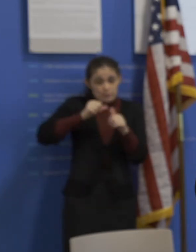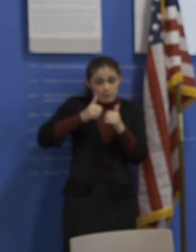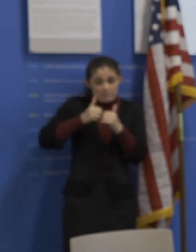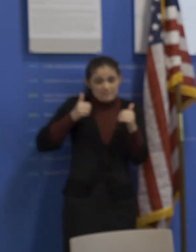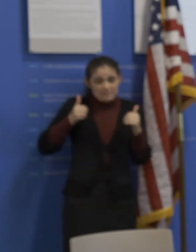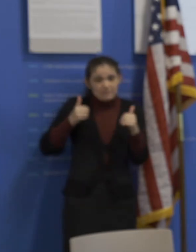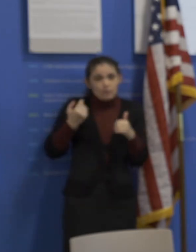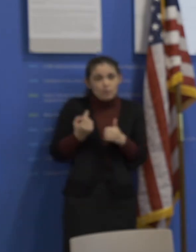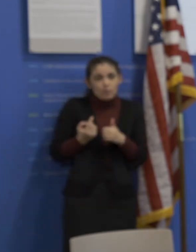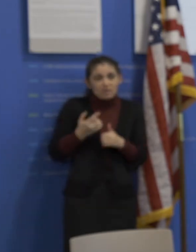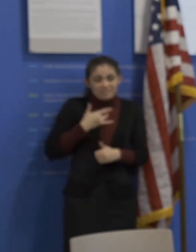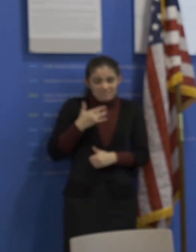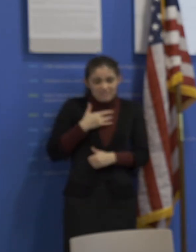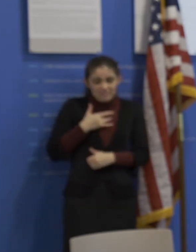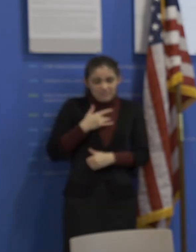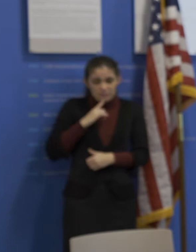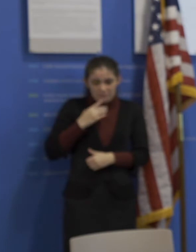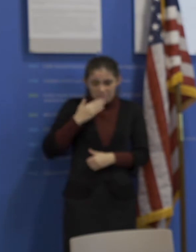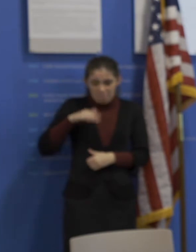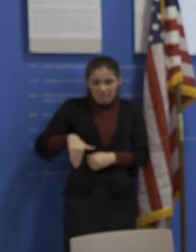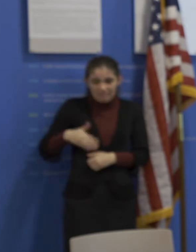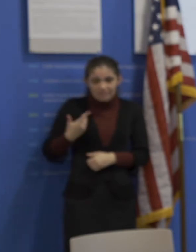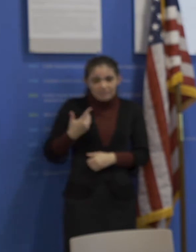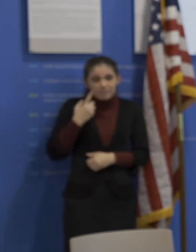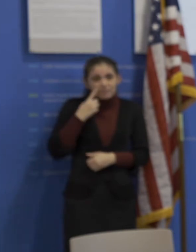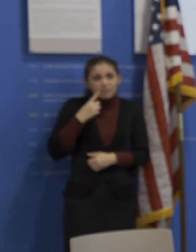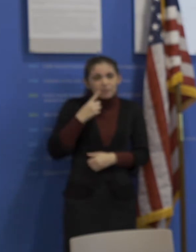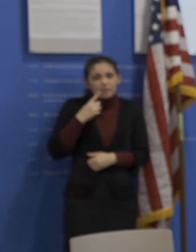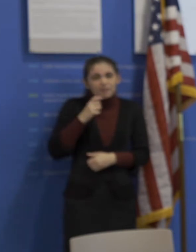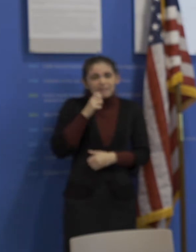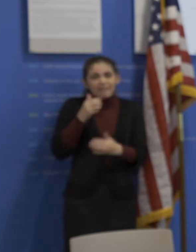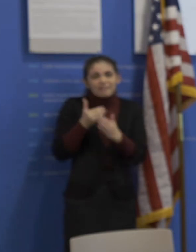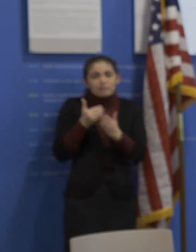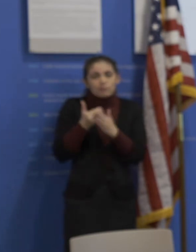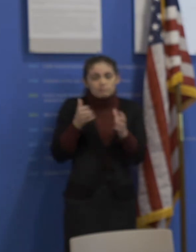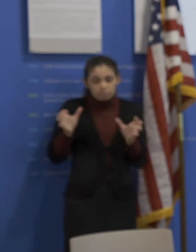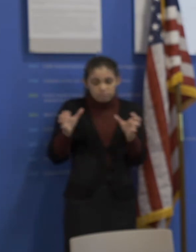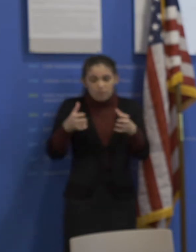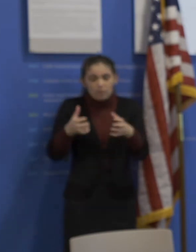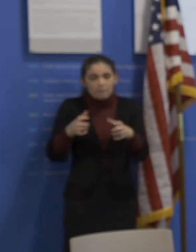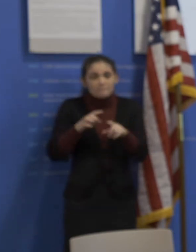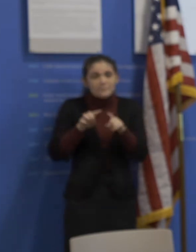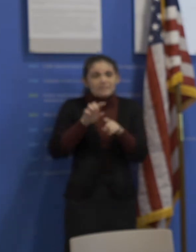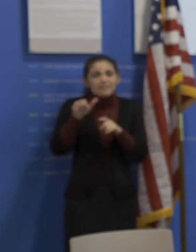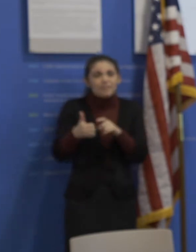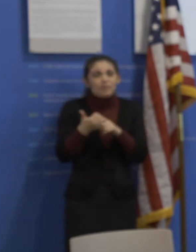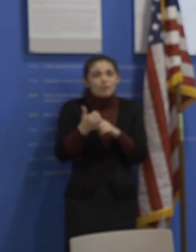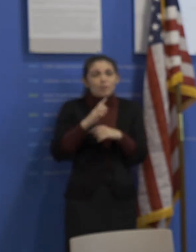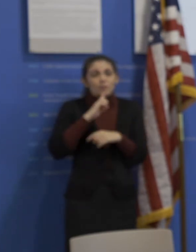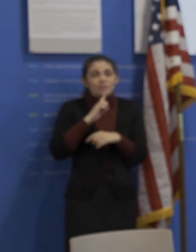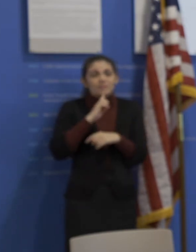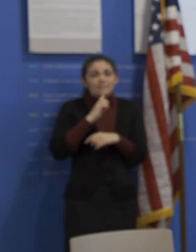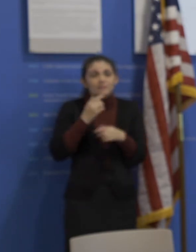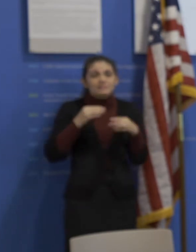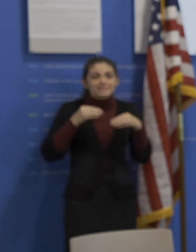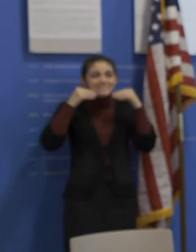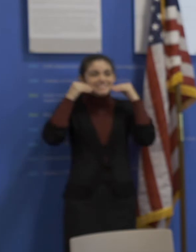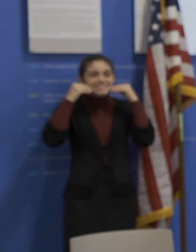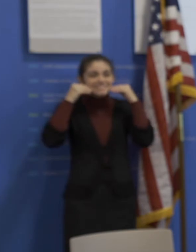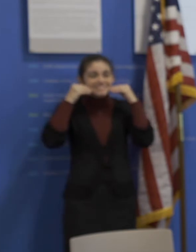one level, Jim said he felt bad about the fact that they weren't close together. At another level, he said, you know, they were